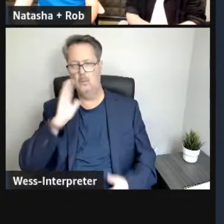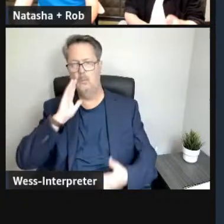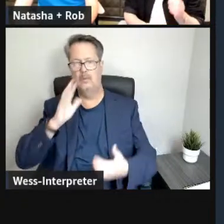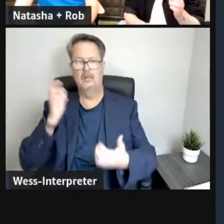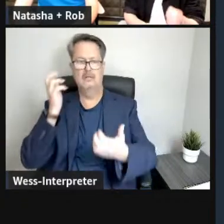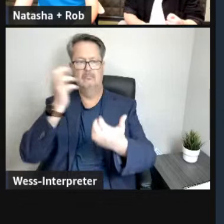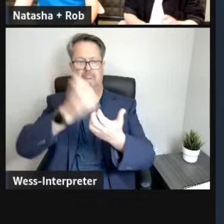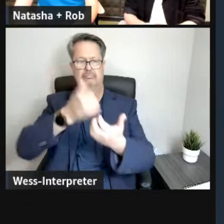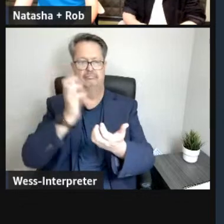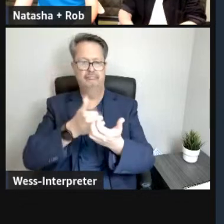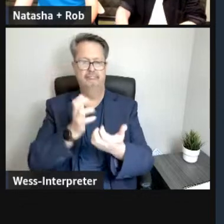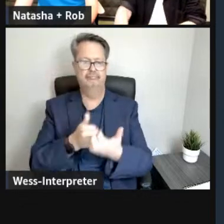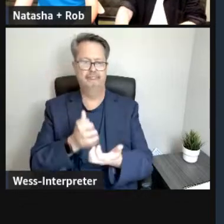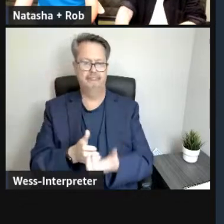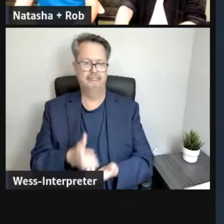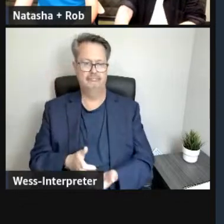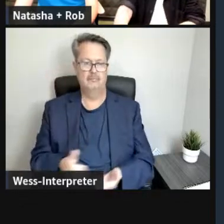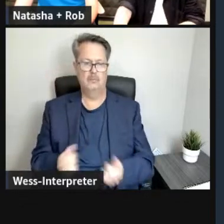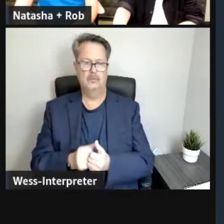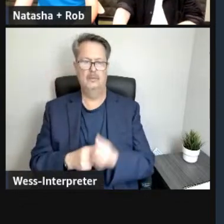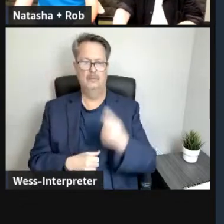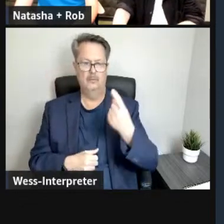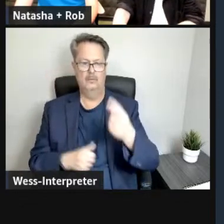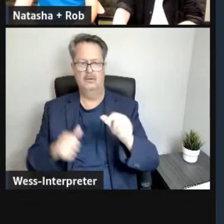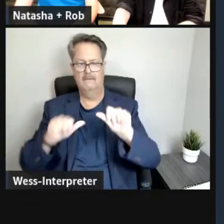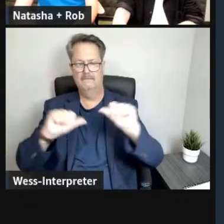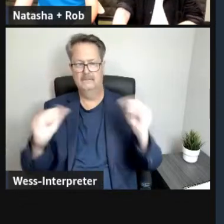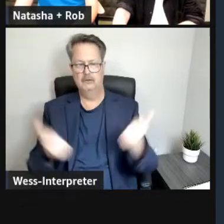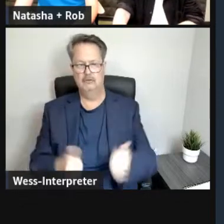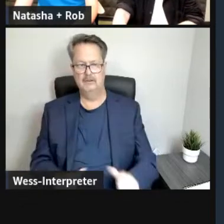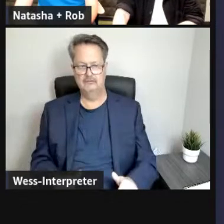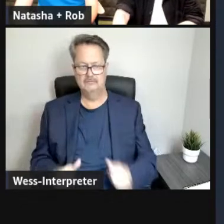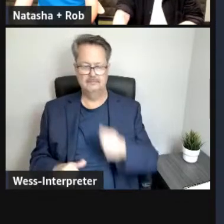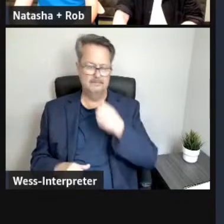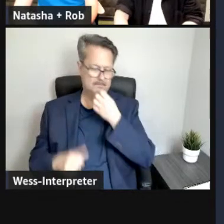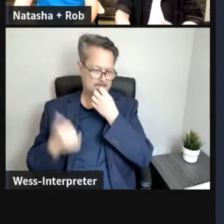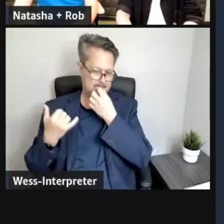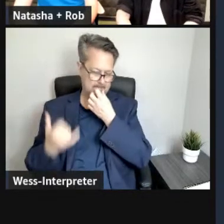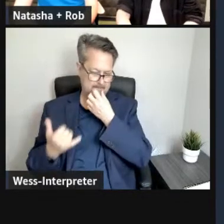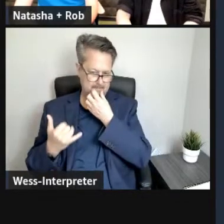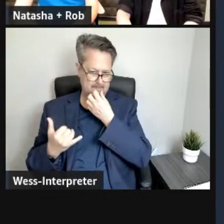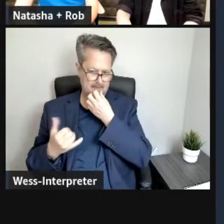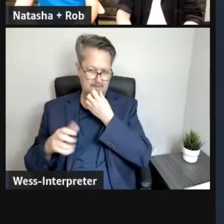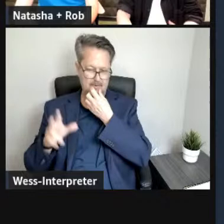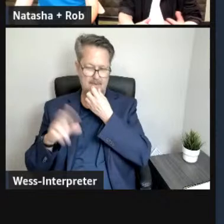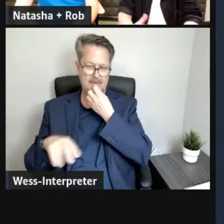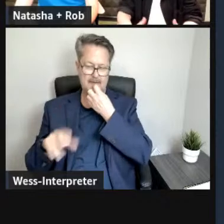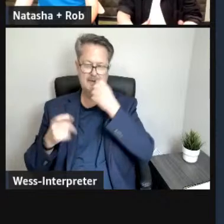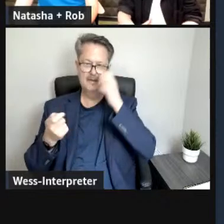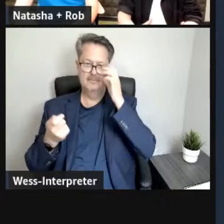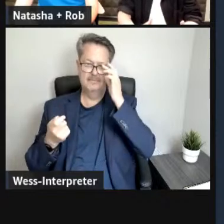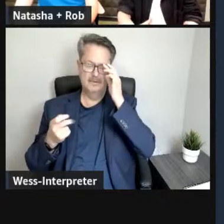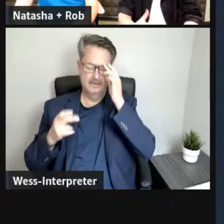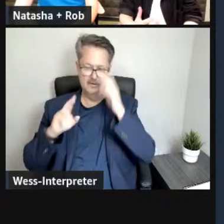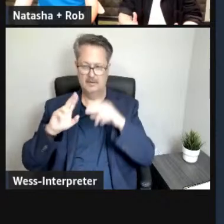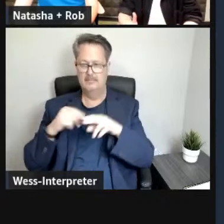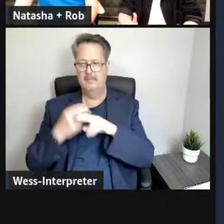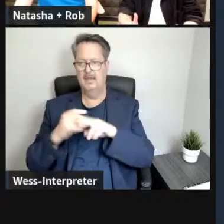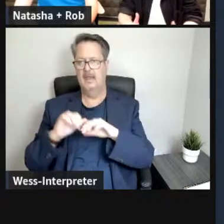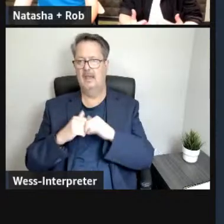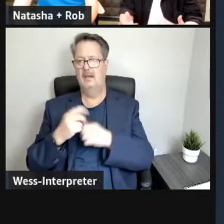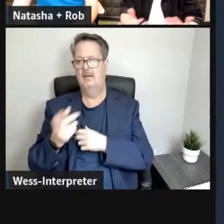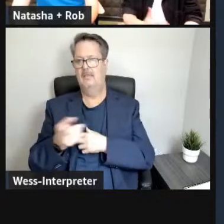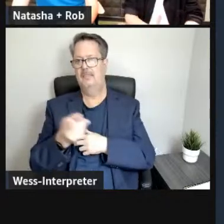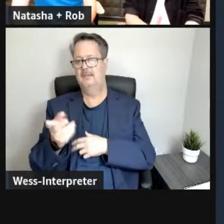so using a single configuration. So now we're going to explore a little bit around how these 2 actually